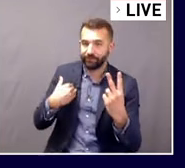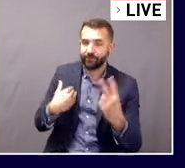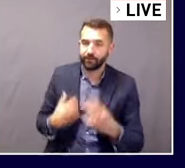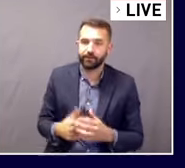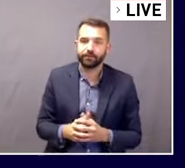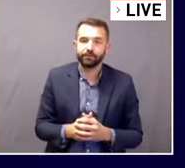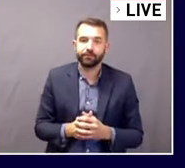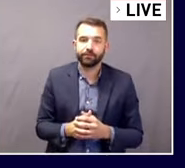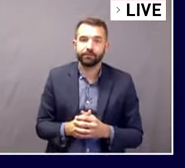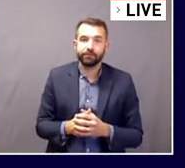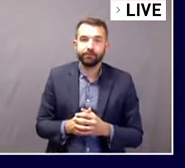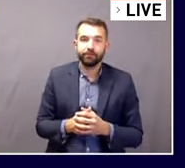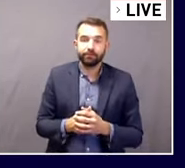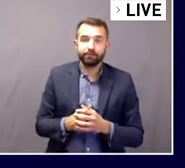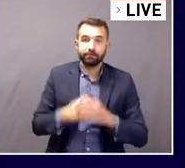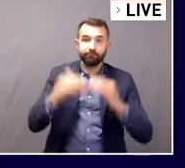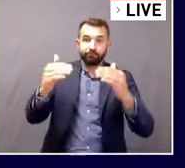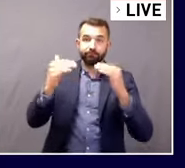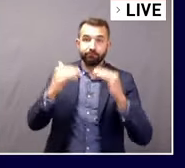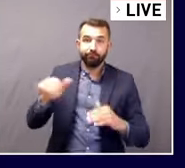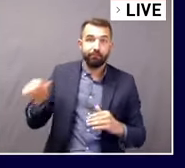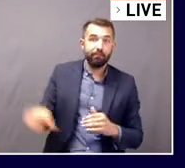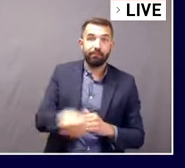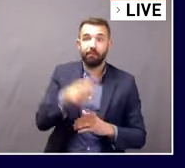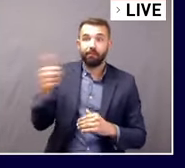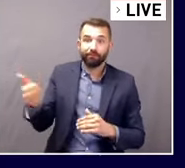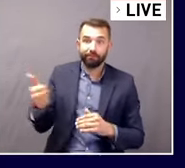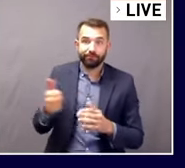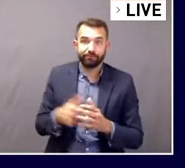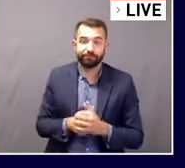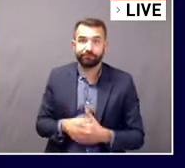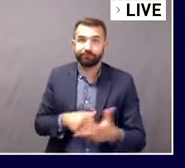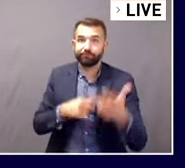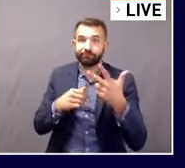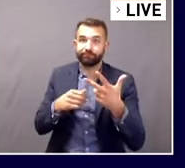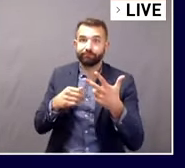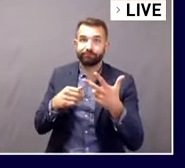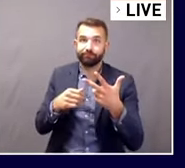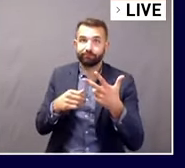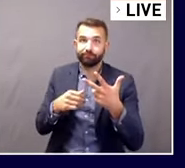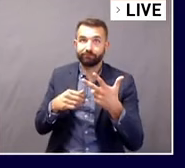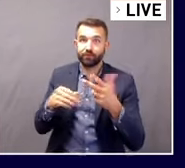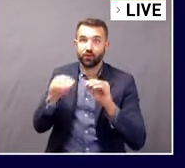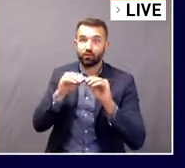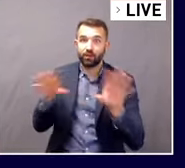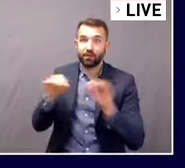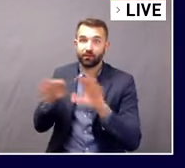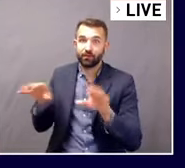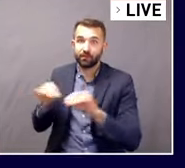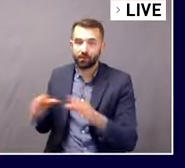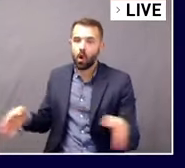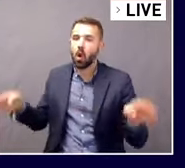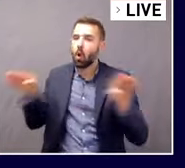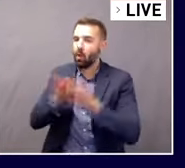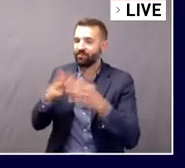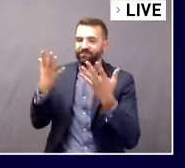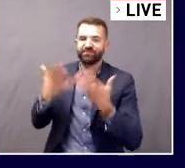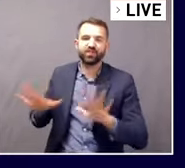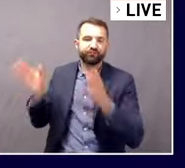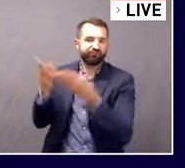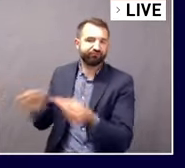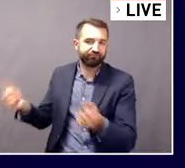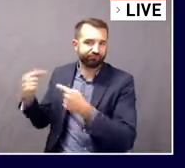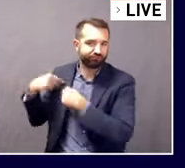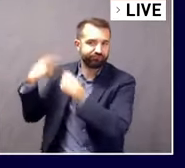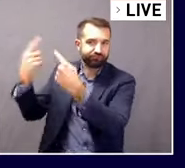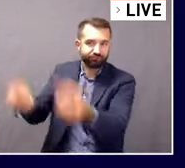And finally, I'd like to report on 3 outbreaks that Maine CDC has closed in the past day. One of